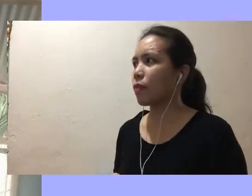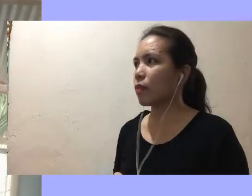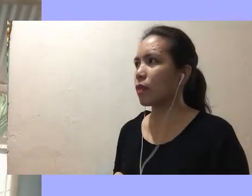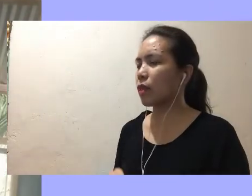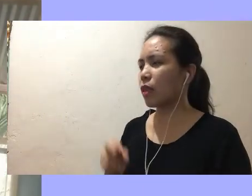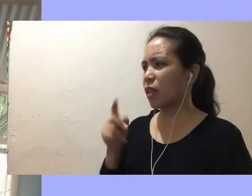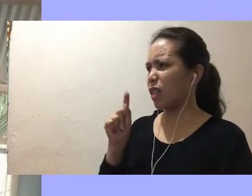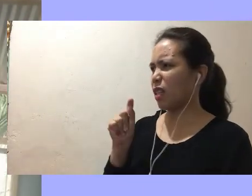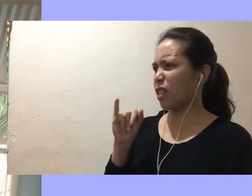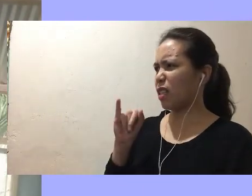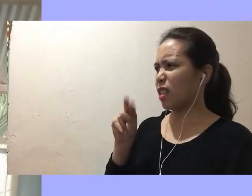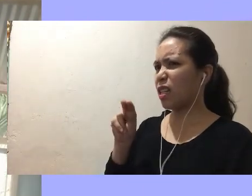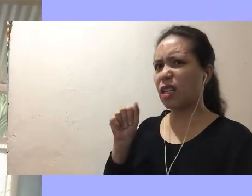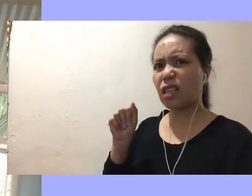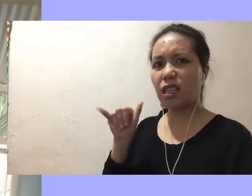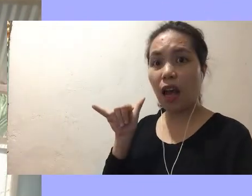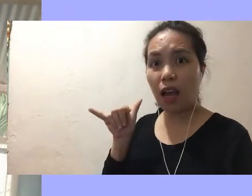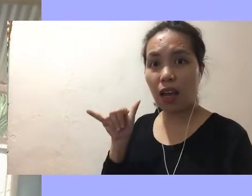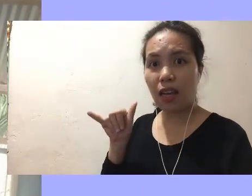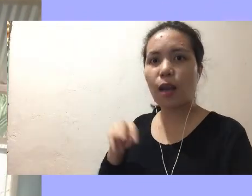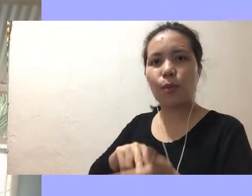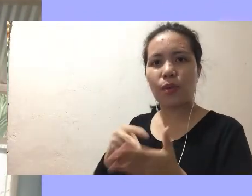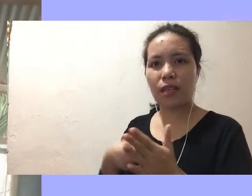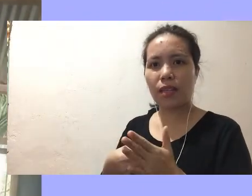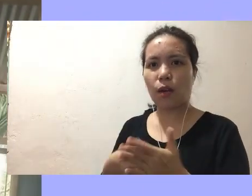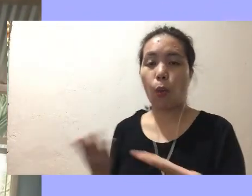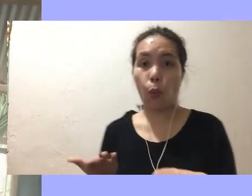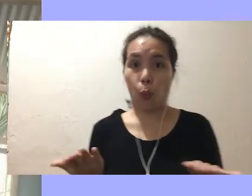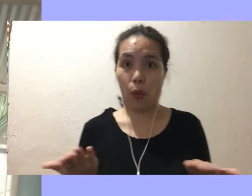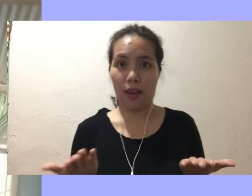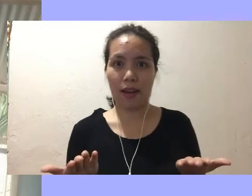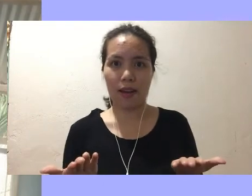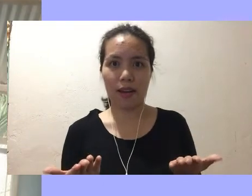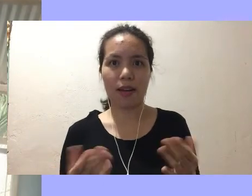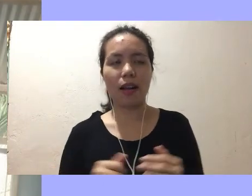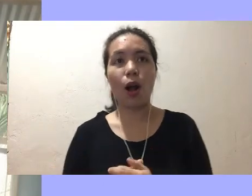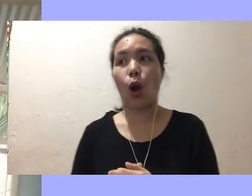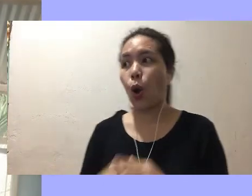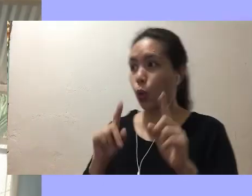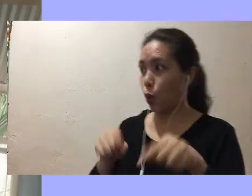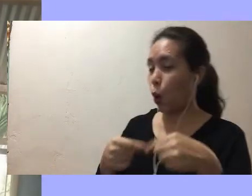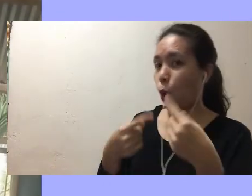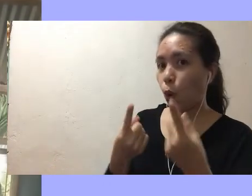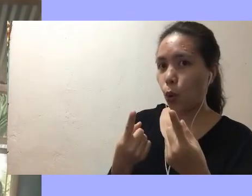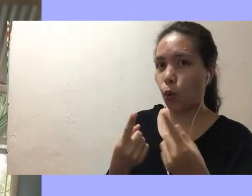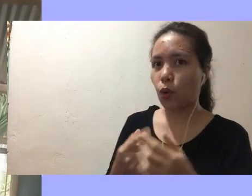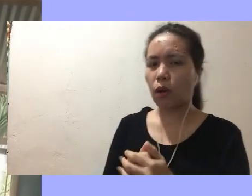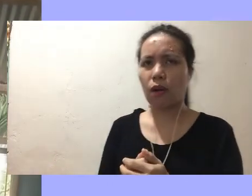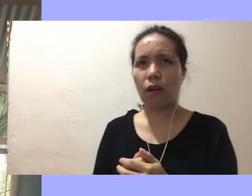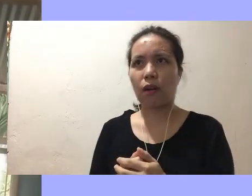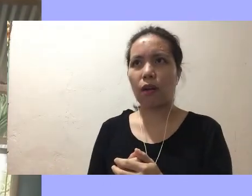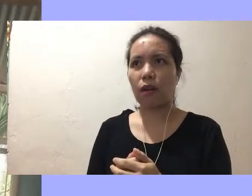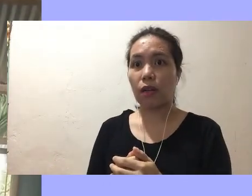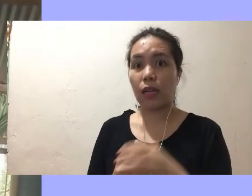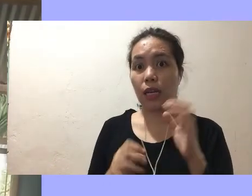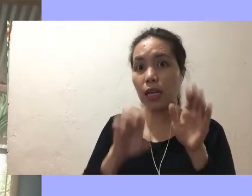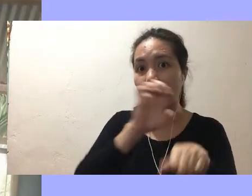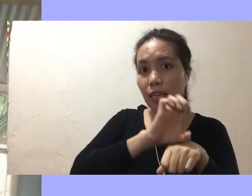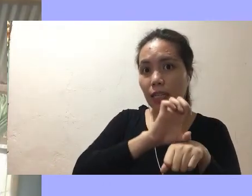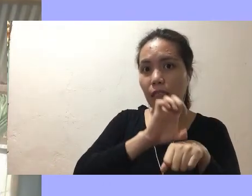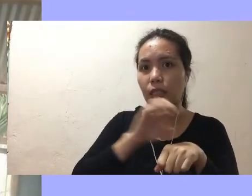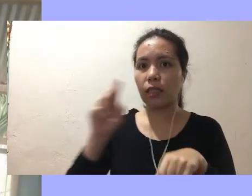it T9, T9, where, like that. Go,